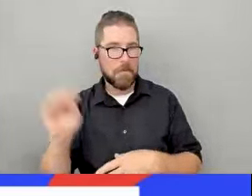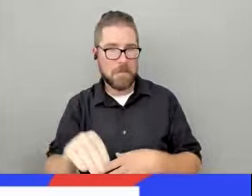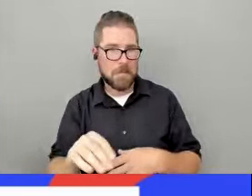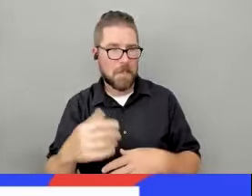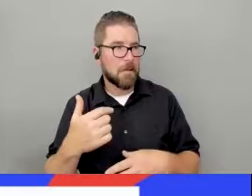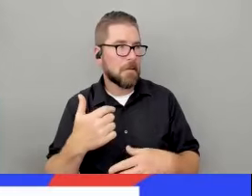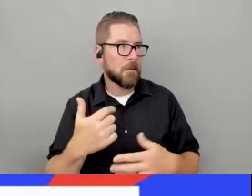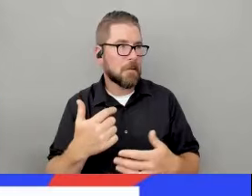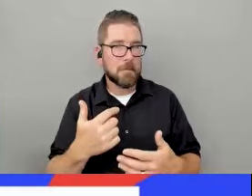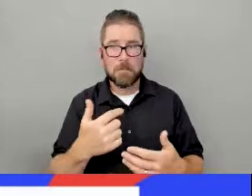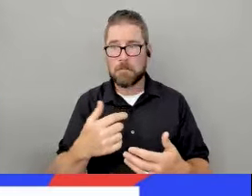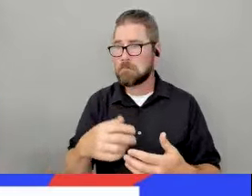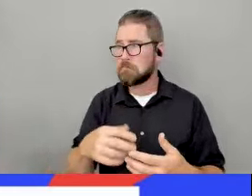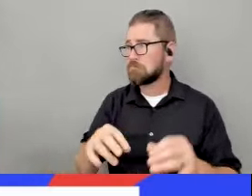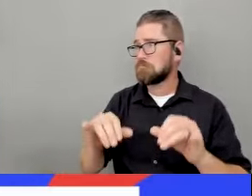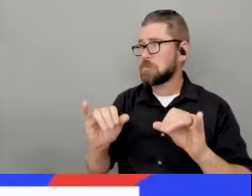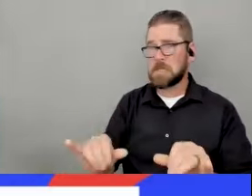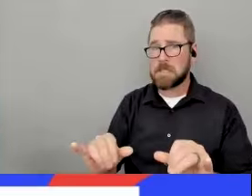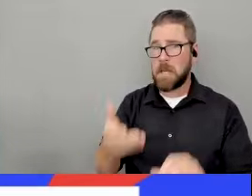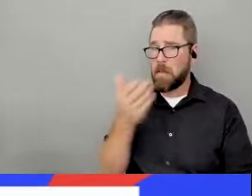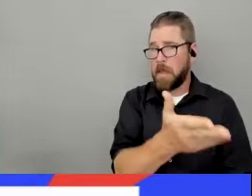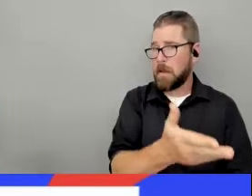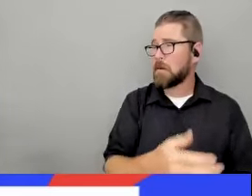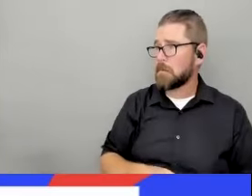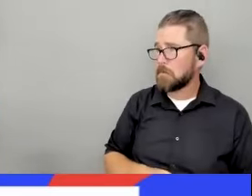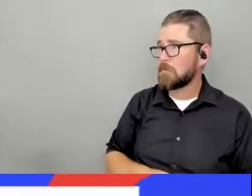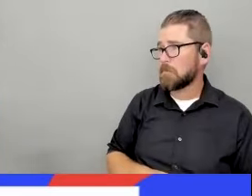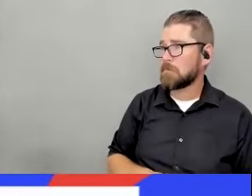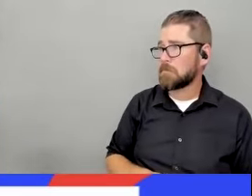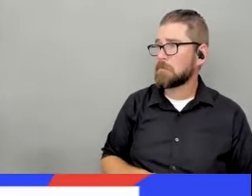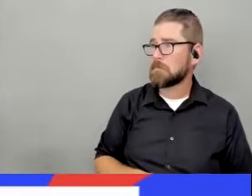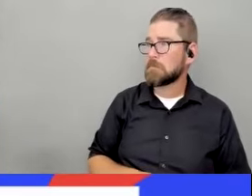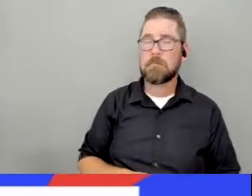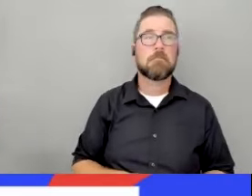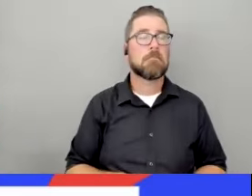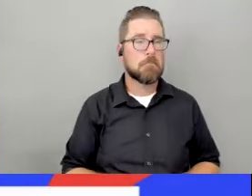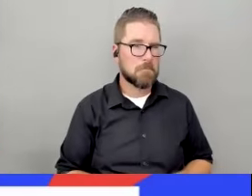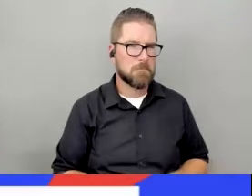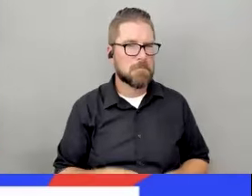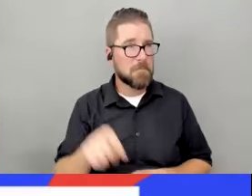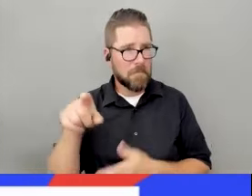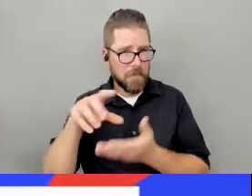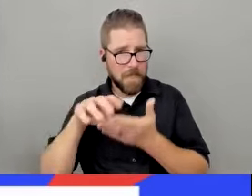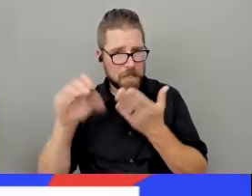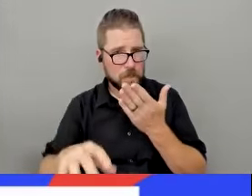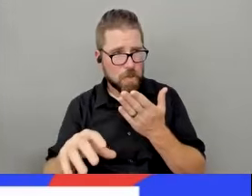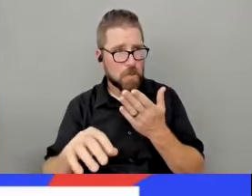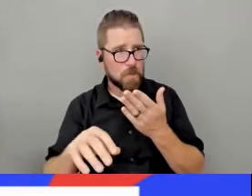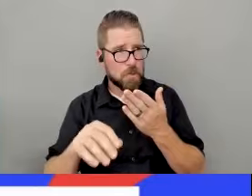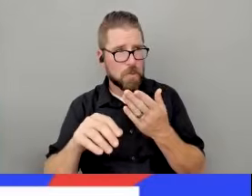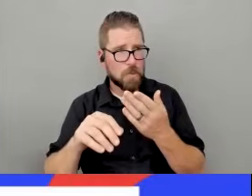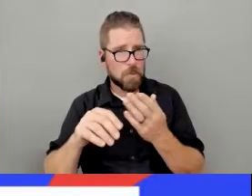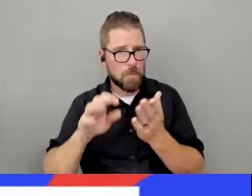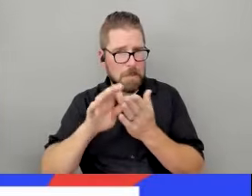discussion. your assignments. They're Okay. still going to be in your assignments. And they just keep track of for the play post, they'll have exactly